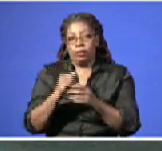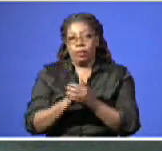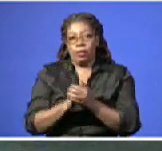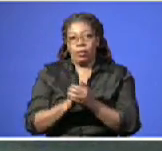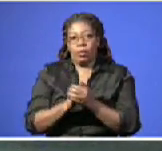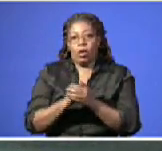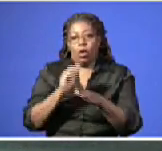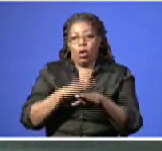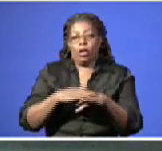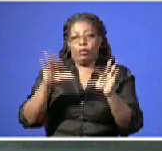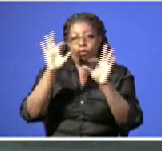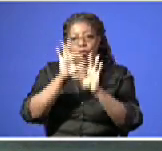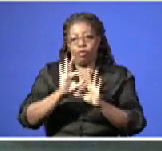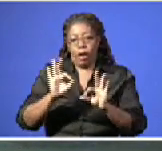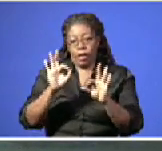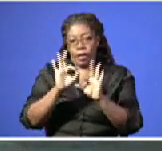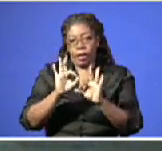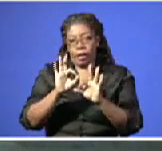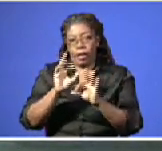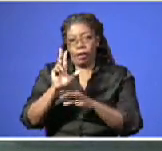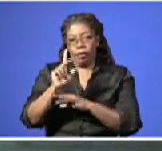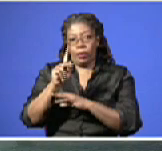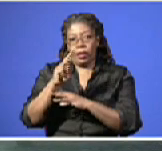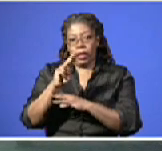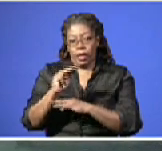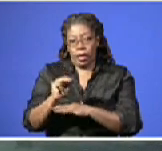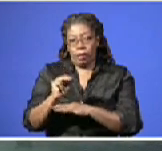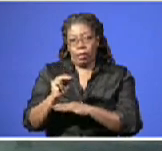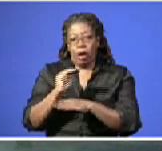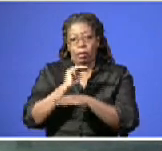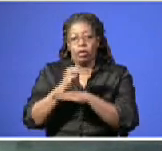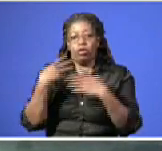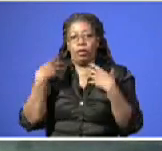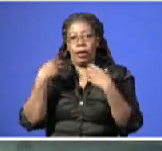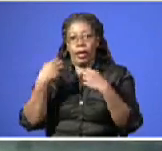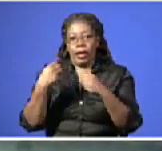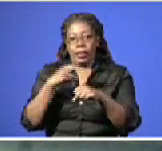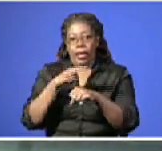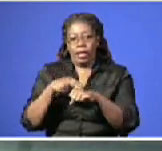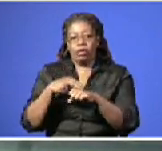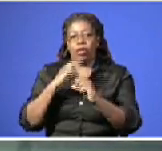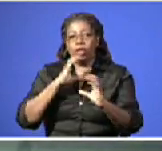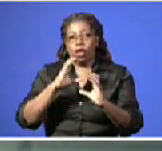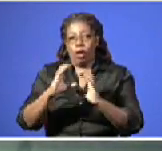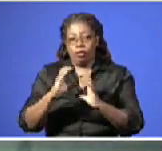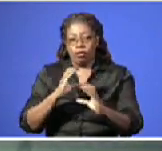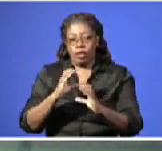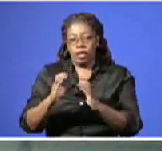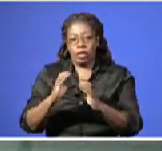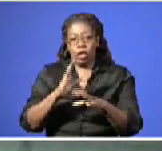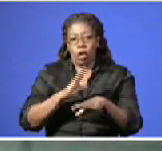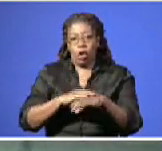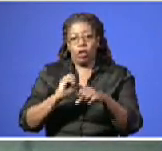p.m. Friday, July 31st, for live coverage of the Ministry of Health's national press conference on the COVID-19 pandemic.